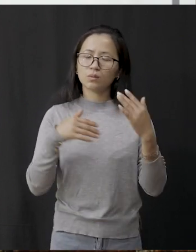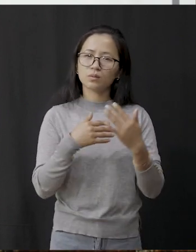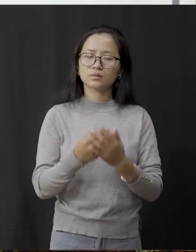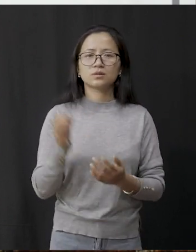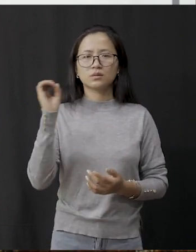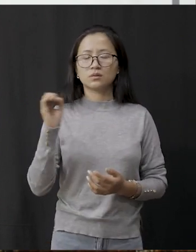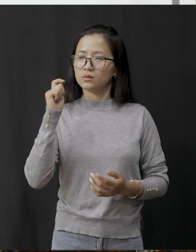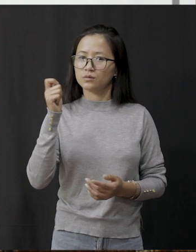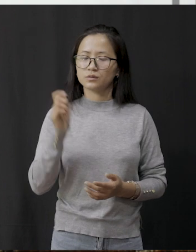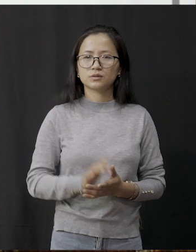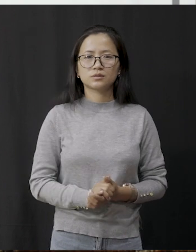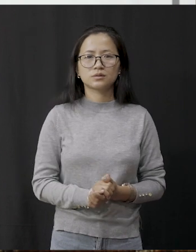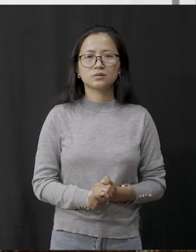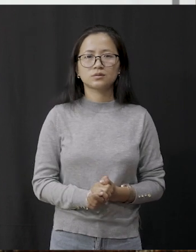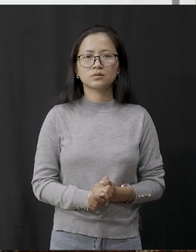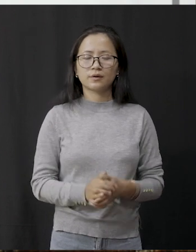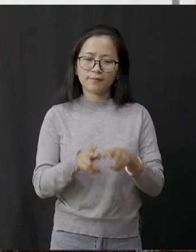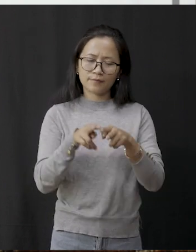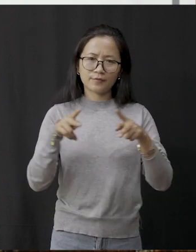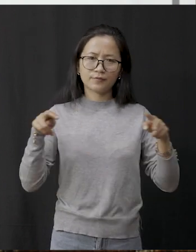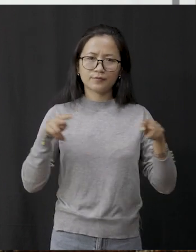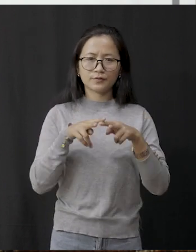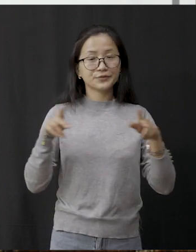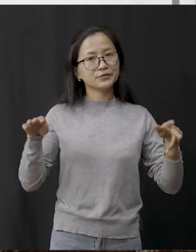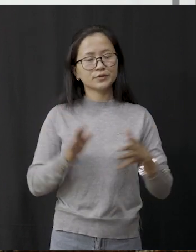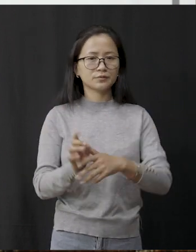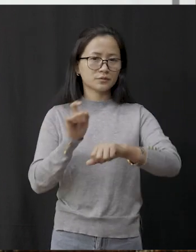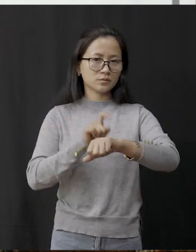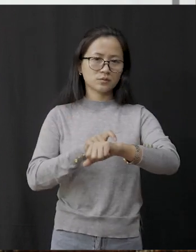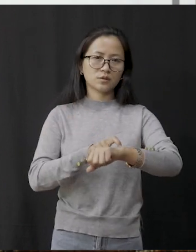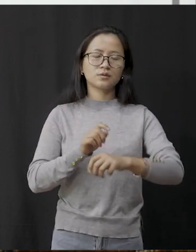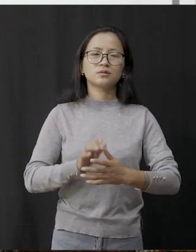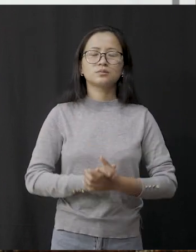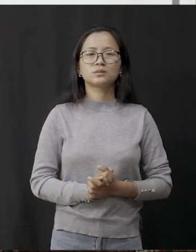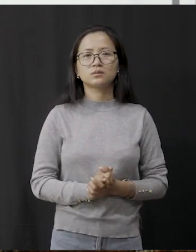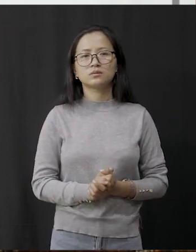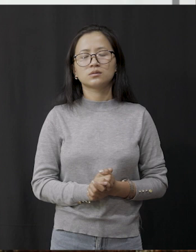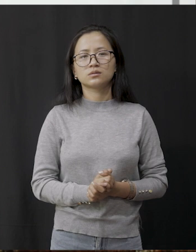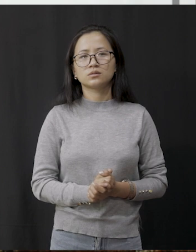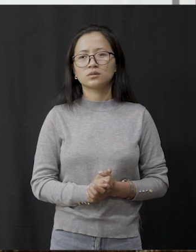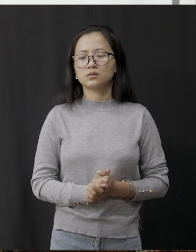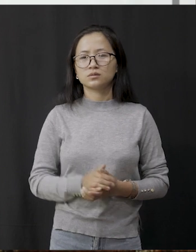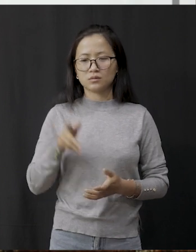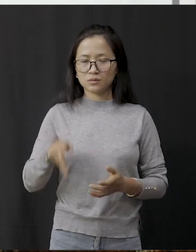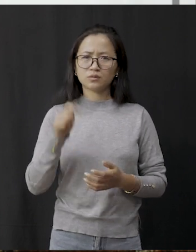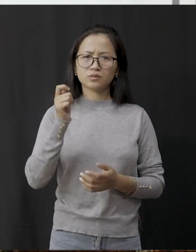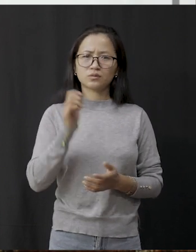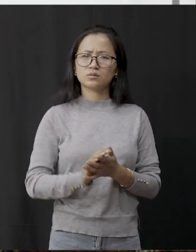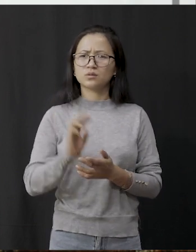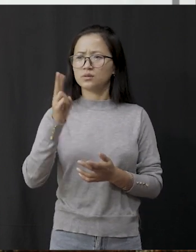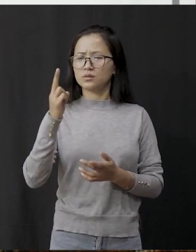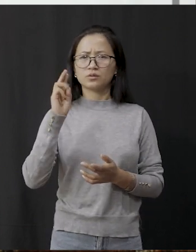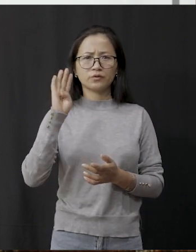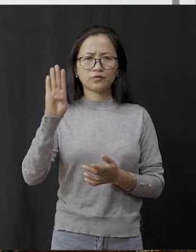occupations have like have different timings. Okay, timing. So it's not that we work